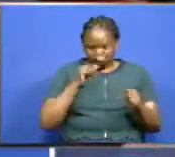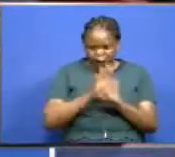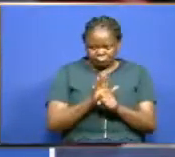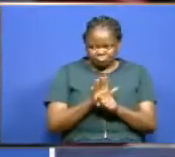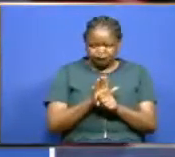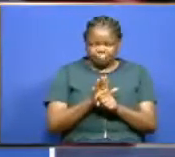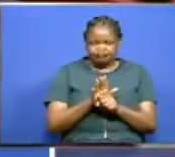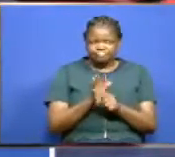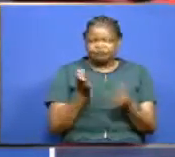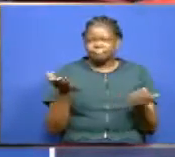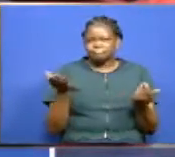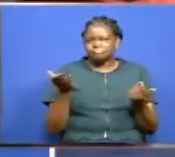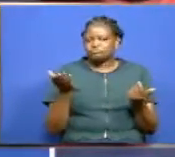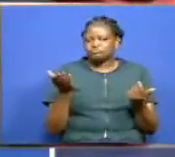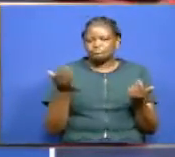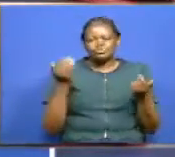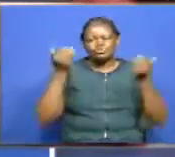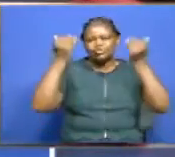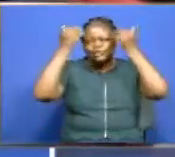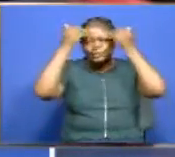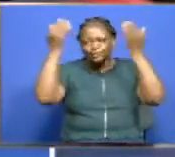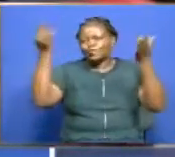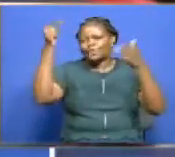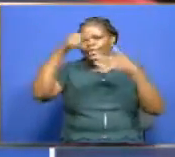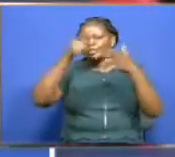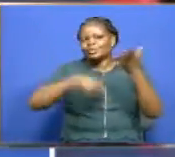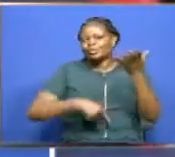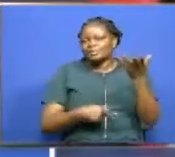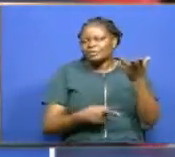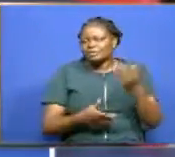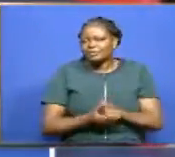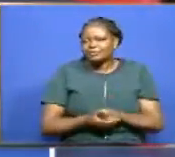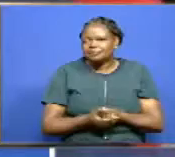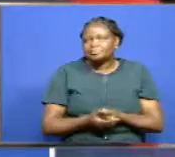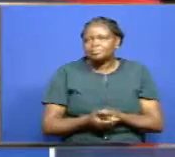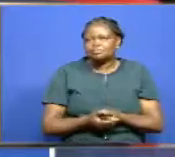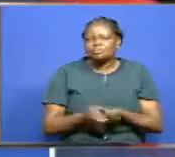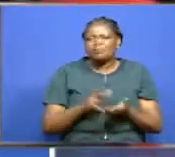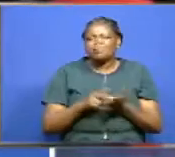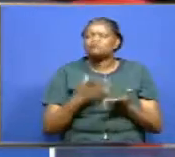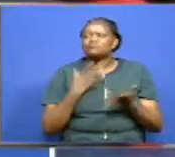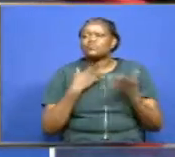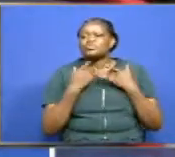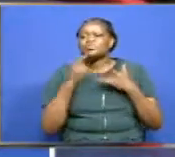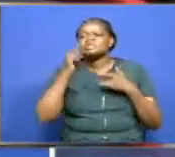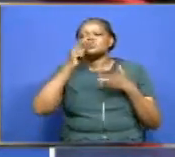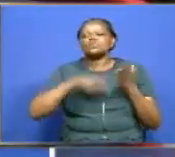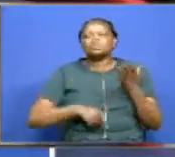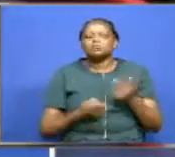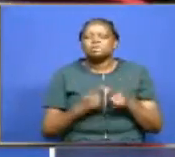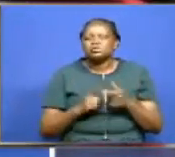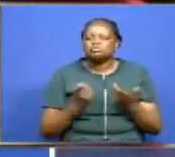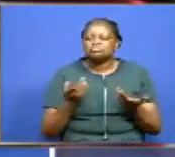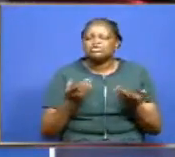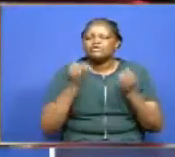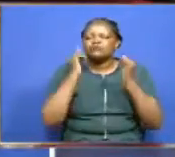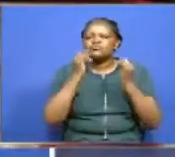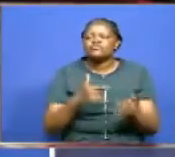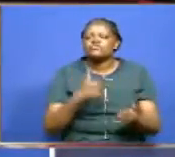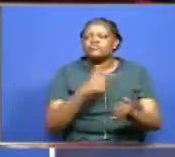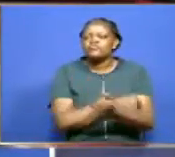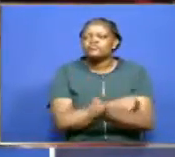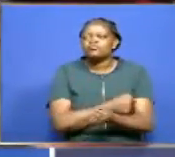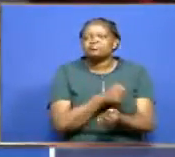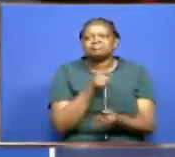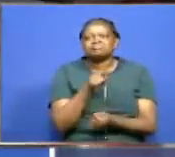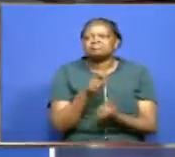which there is not so much body of knowledge that is available for people to know more about it. Now add that also to a new vaccine also